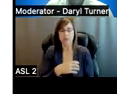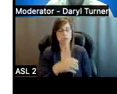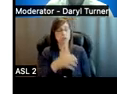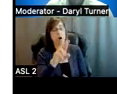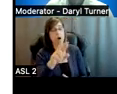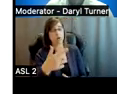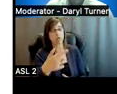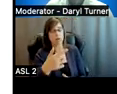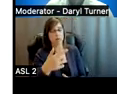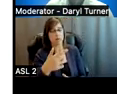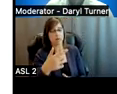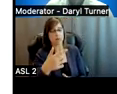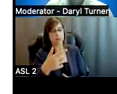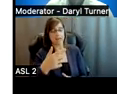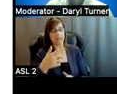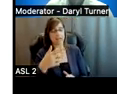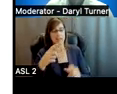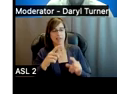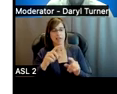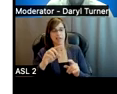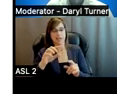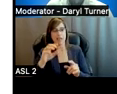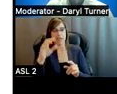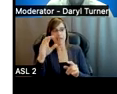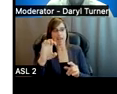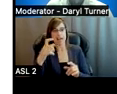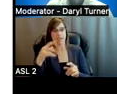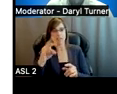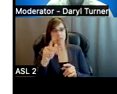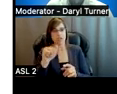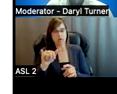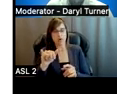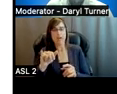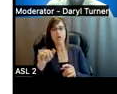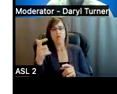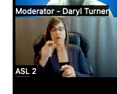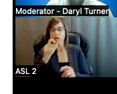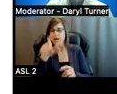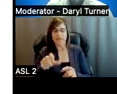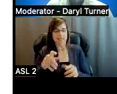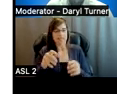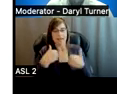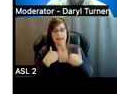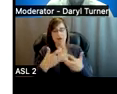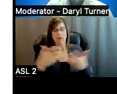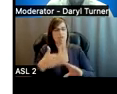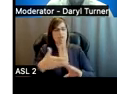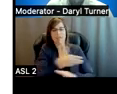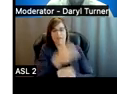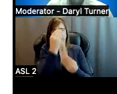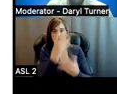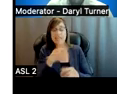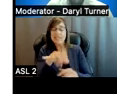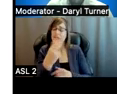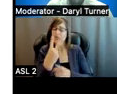is exploratory grant. You don't have to have a lot of preliminary data, as well as, yes, it is for